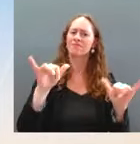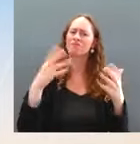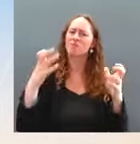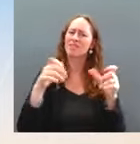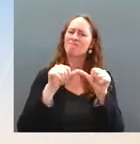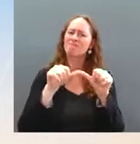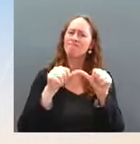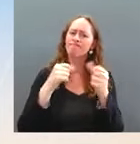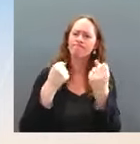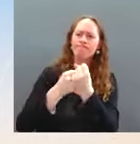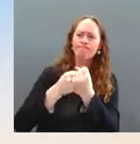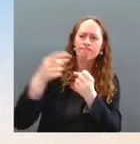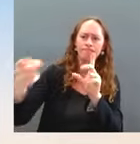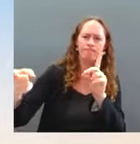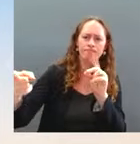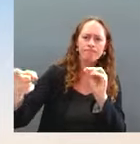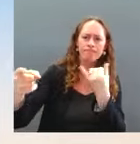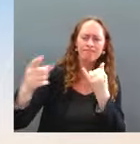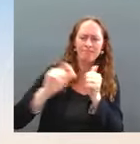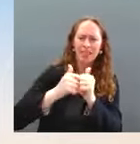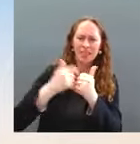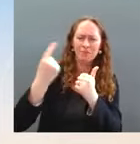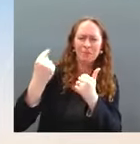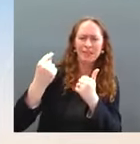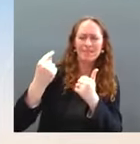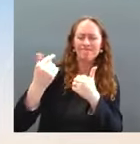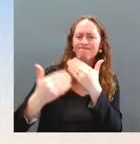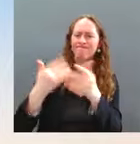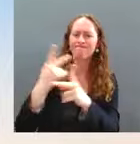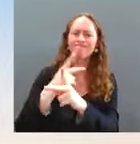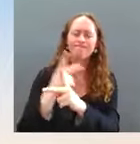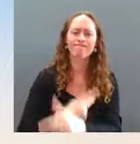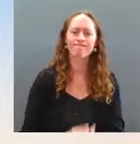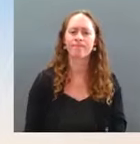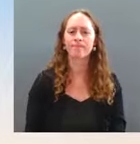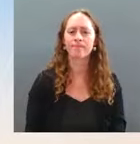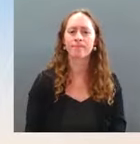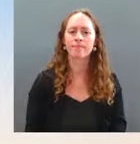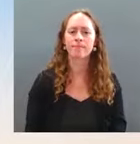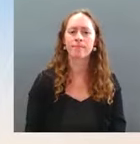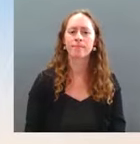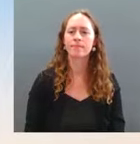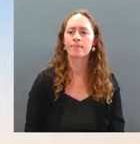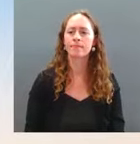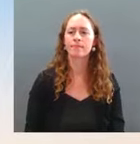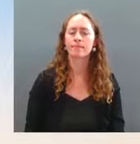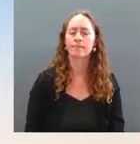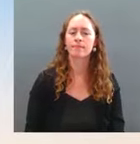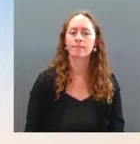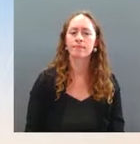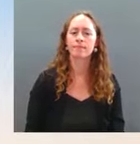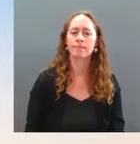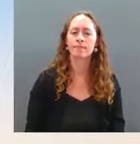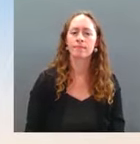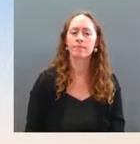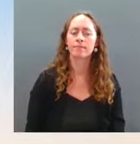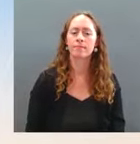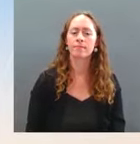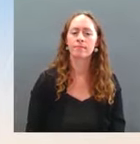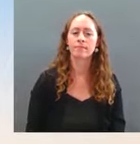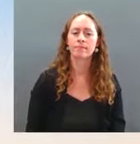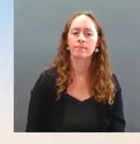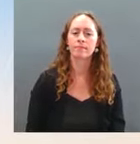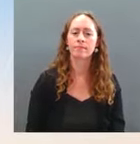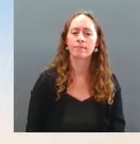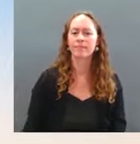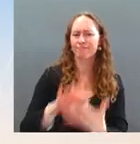noted that Vice President Kamala Harris is considered a close contact. CDC guidance says she wore a mask. Today